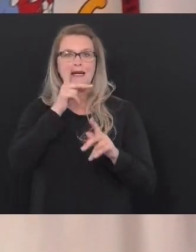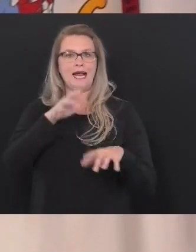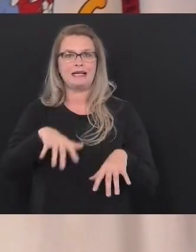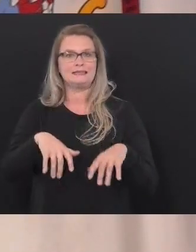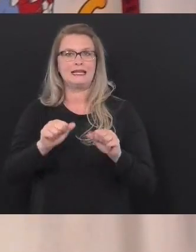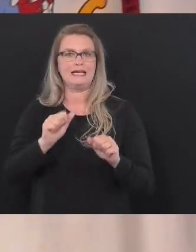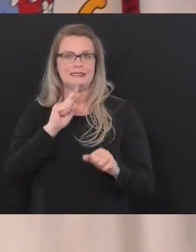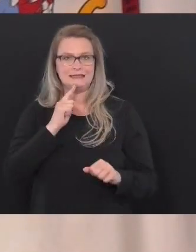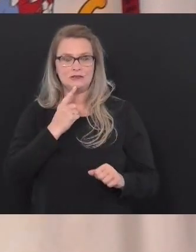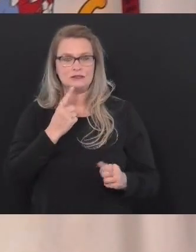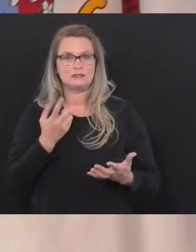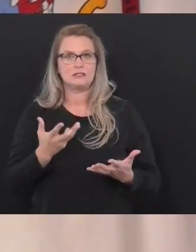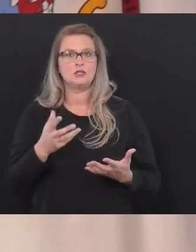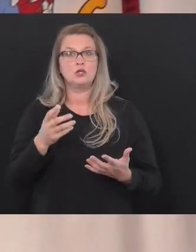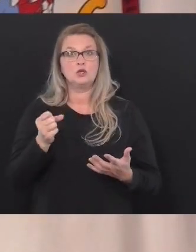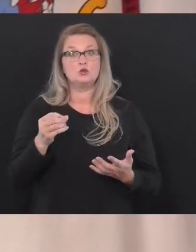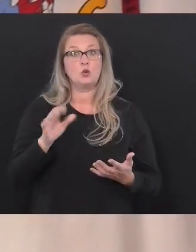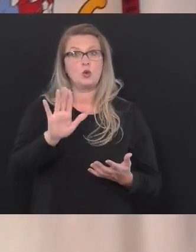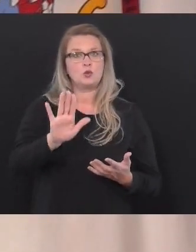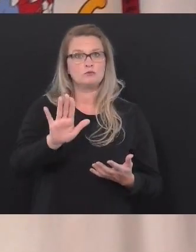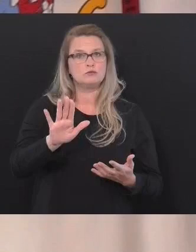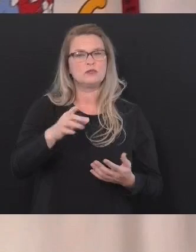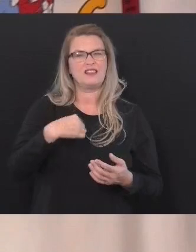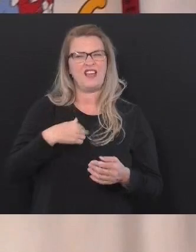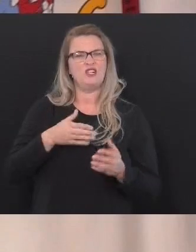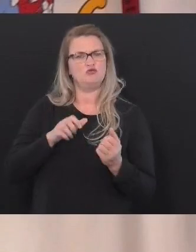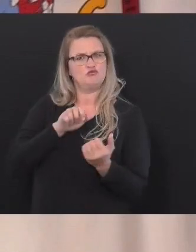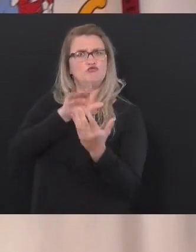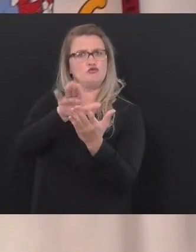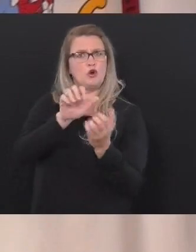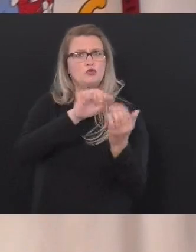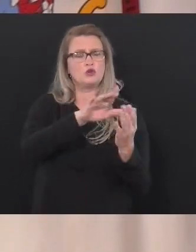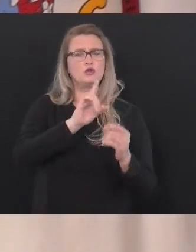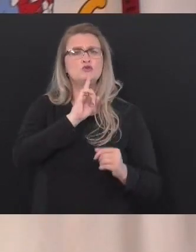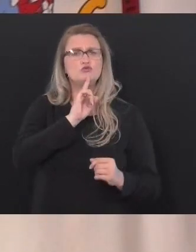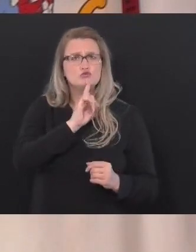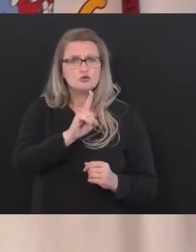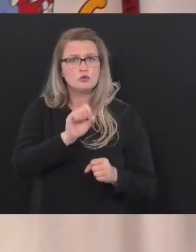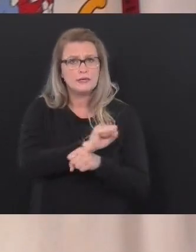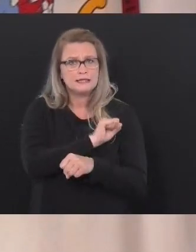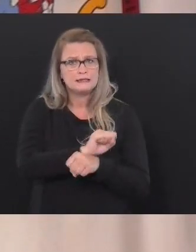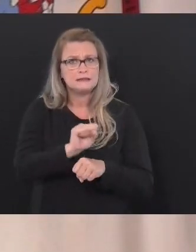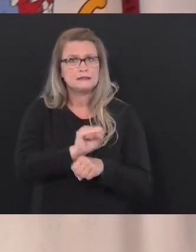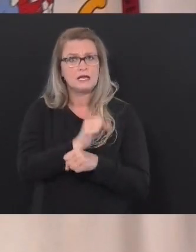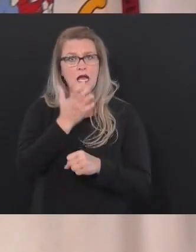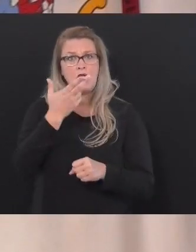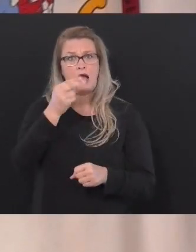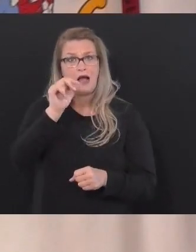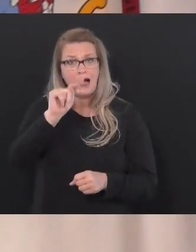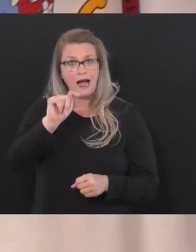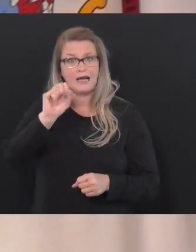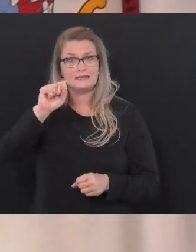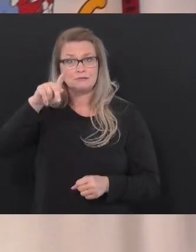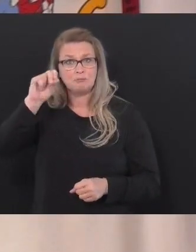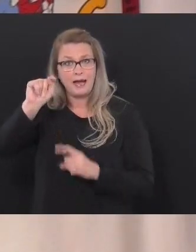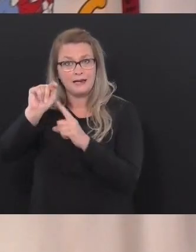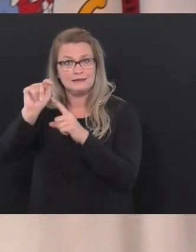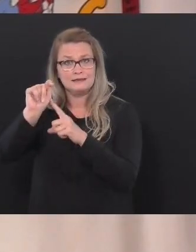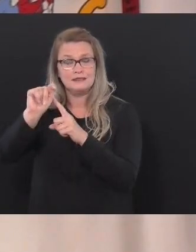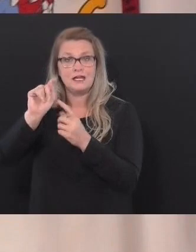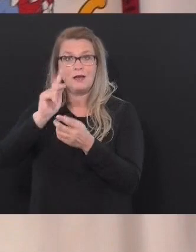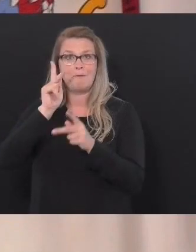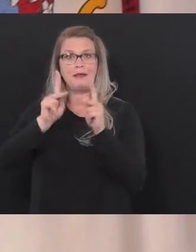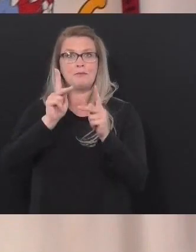of us addressing what the true hot spots are. And if we water down and people become